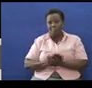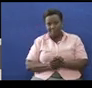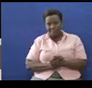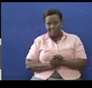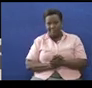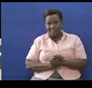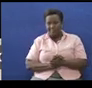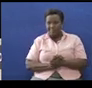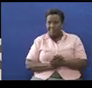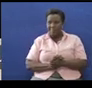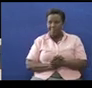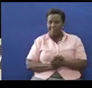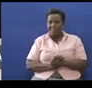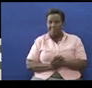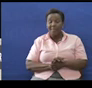psychosocial problems.